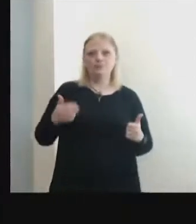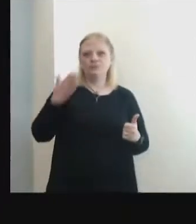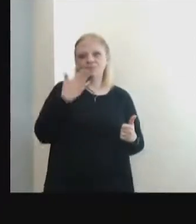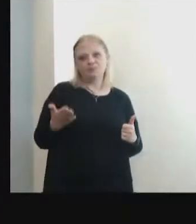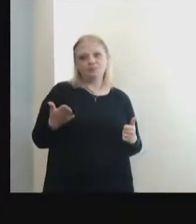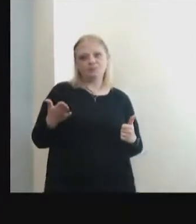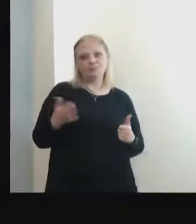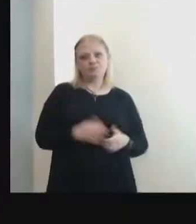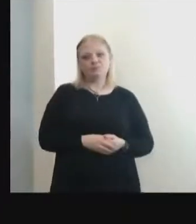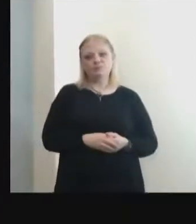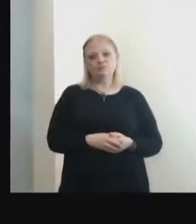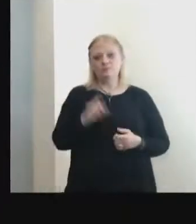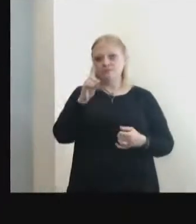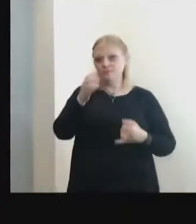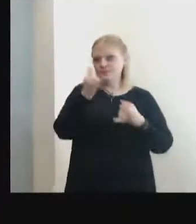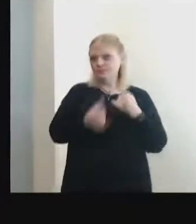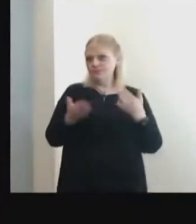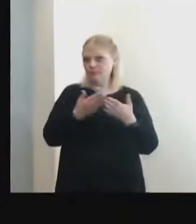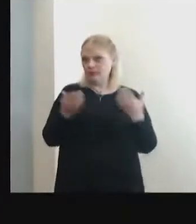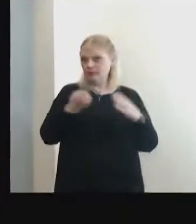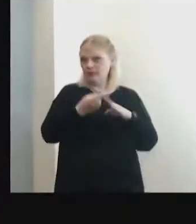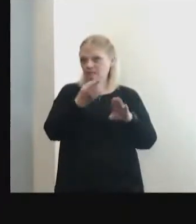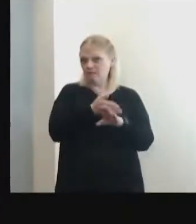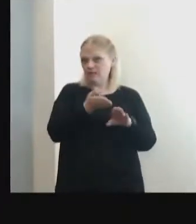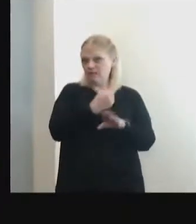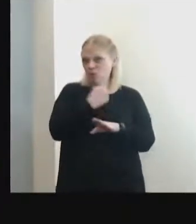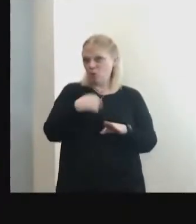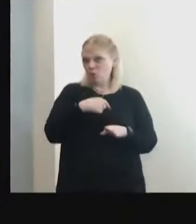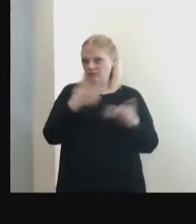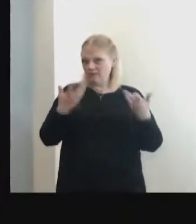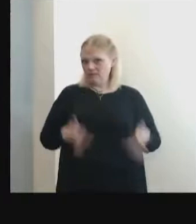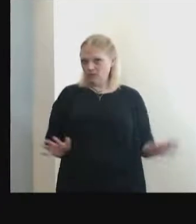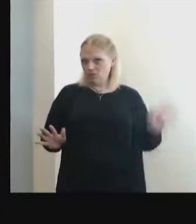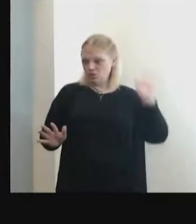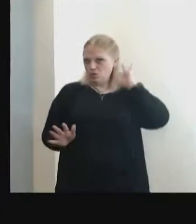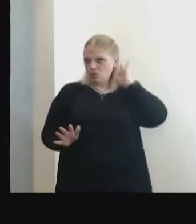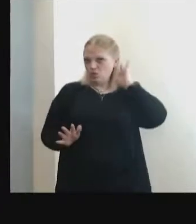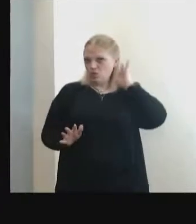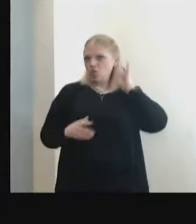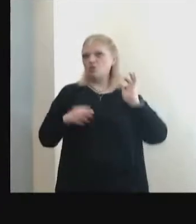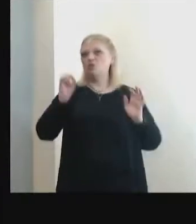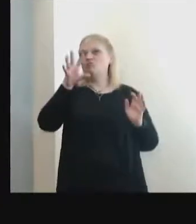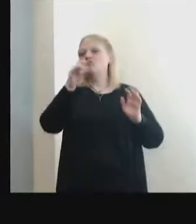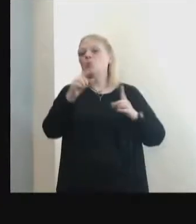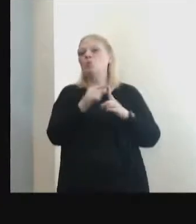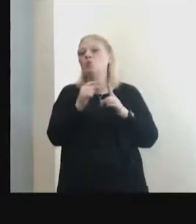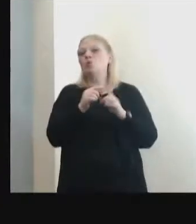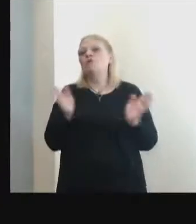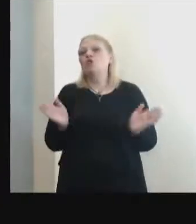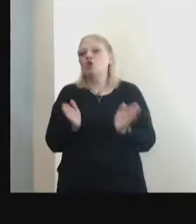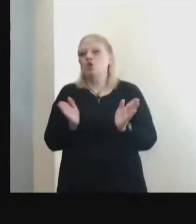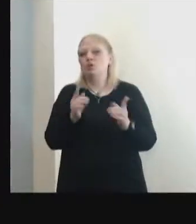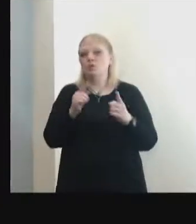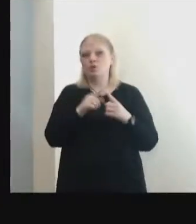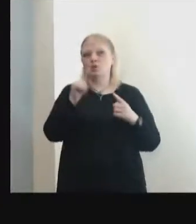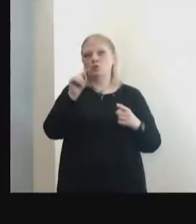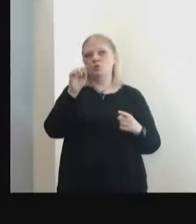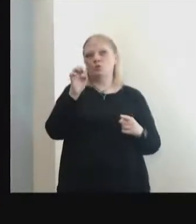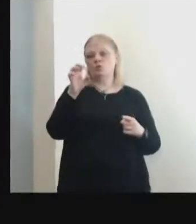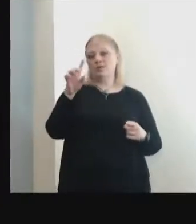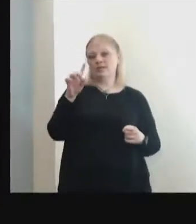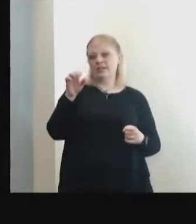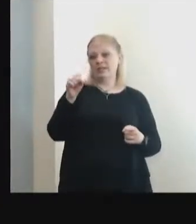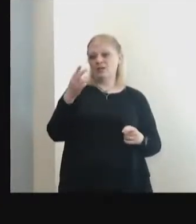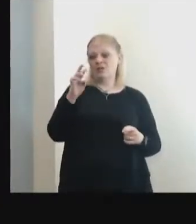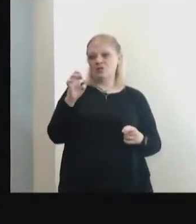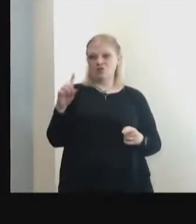you. One final thing before we go, I want to give some words also of encouragement to Ted Shred of Shred and